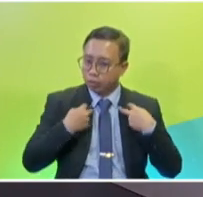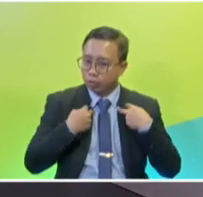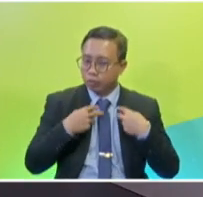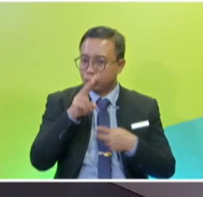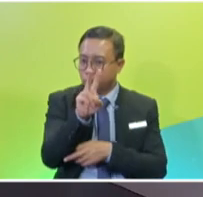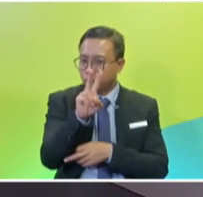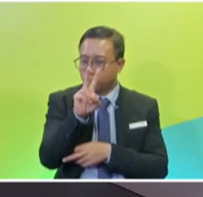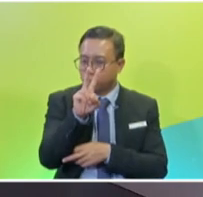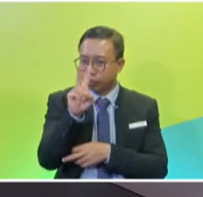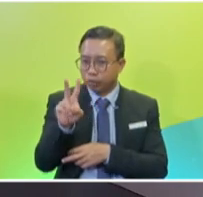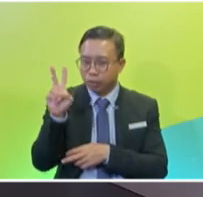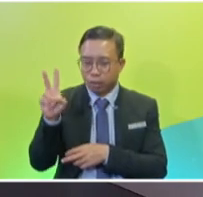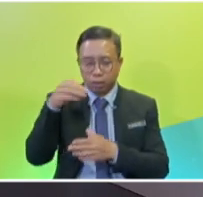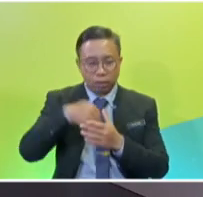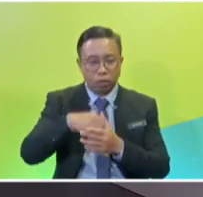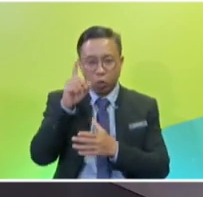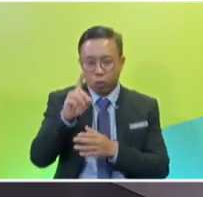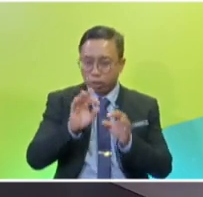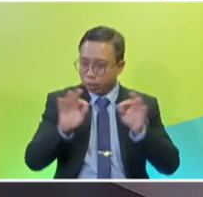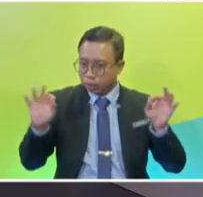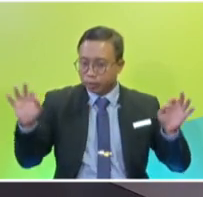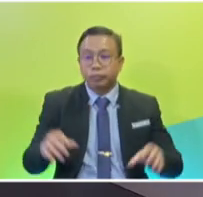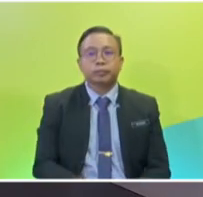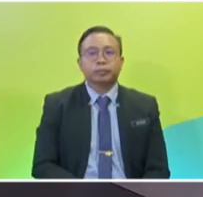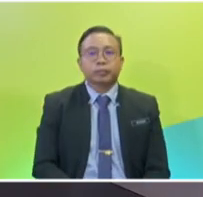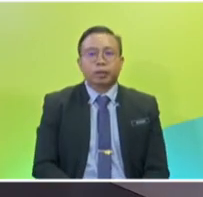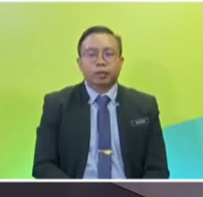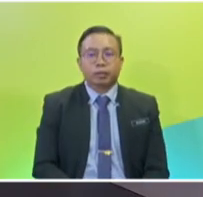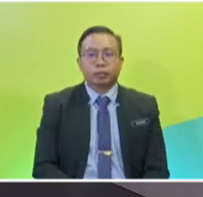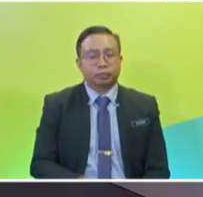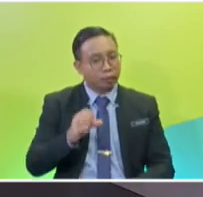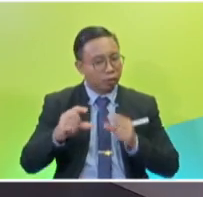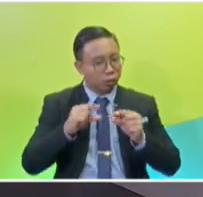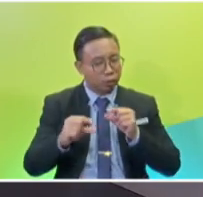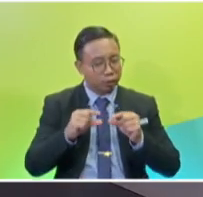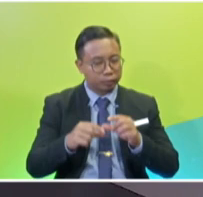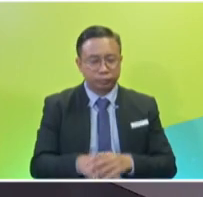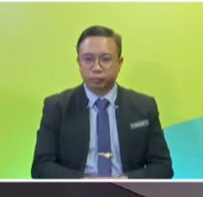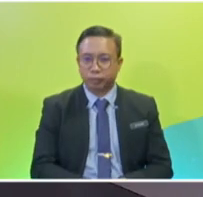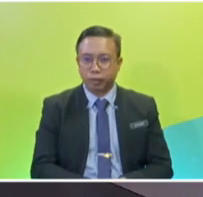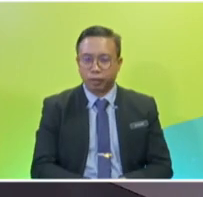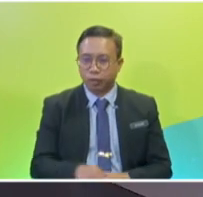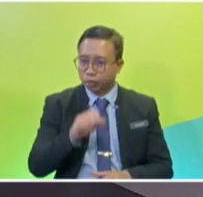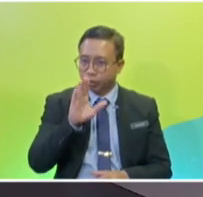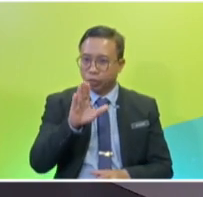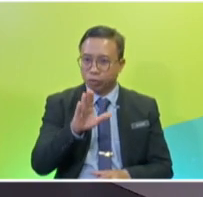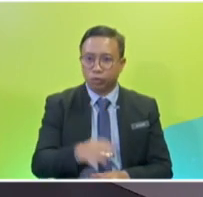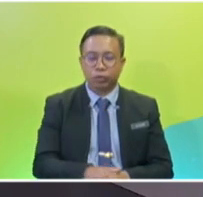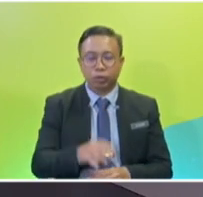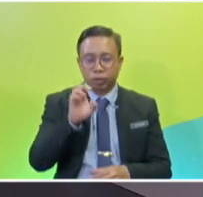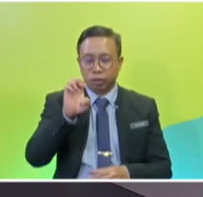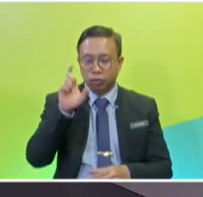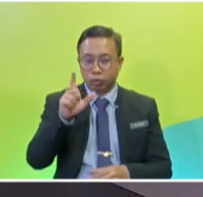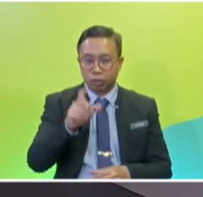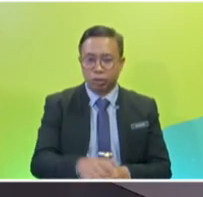VAs in one sentence. Okay, let me be a little bit quick here. So this will be your E1. That